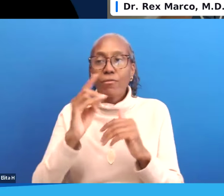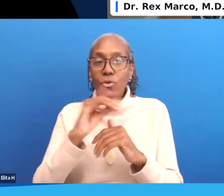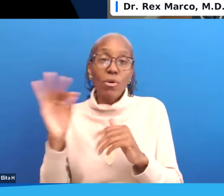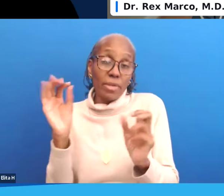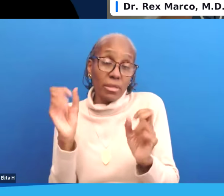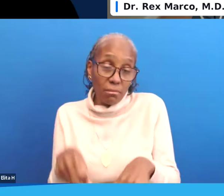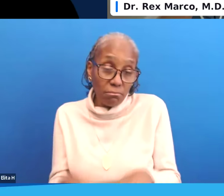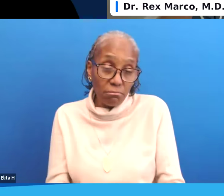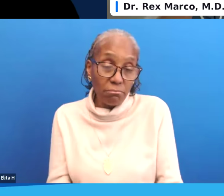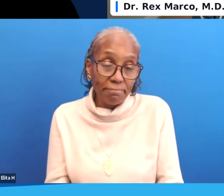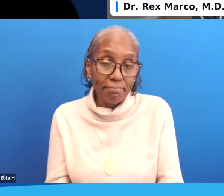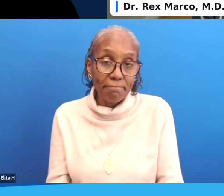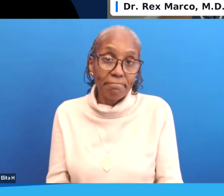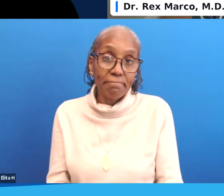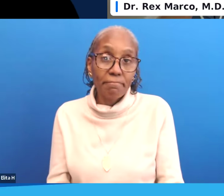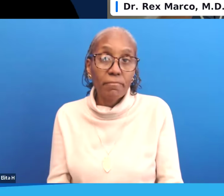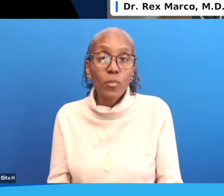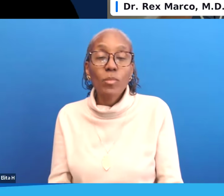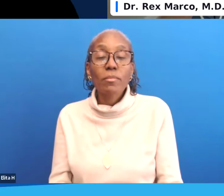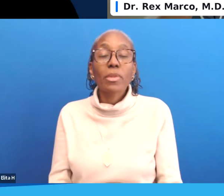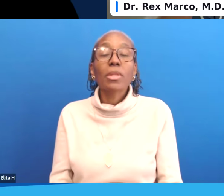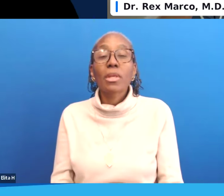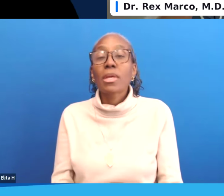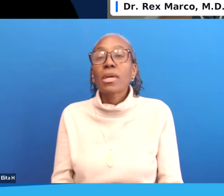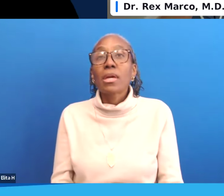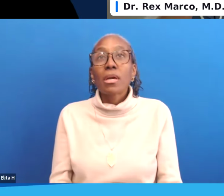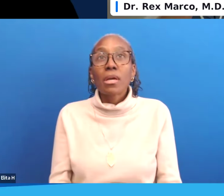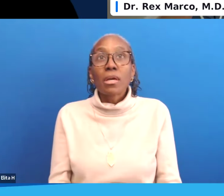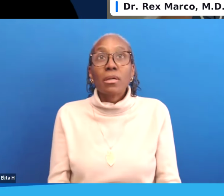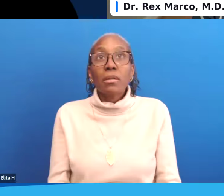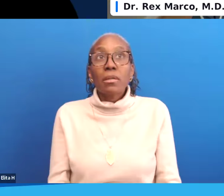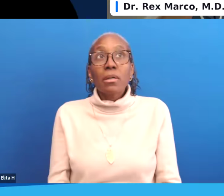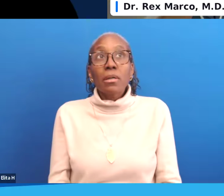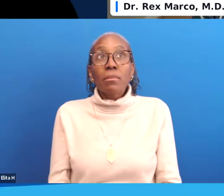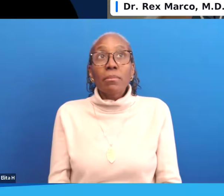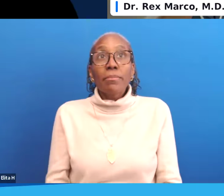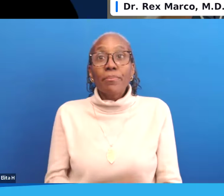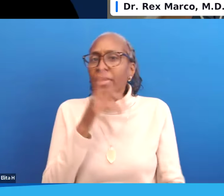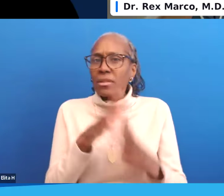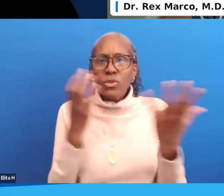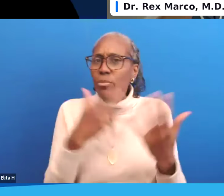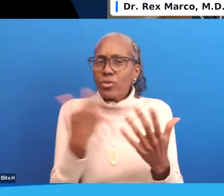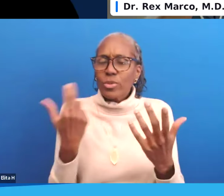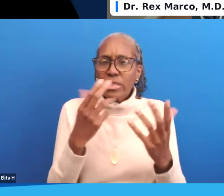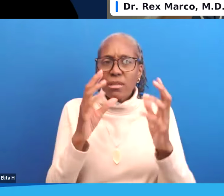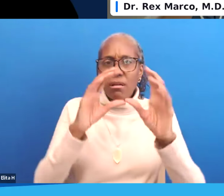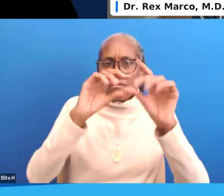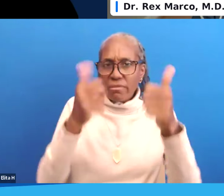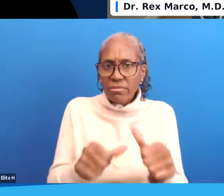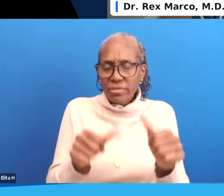out. Usually not as much of an in risk of deforming